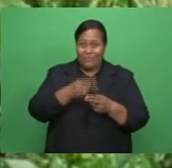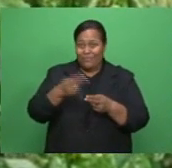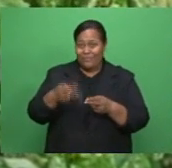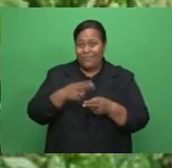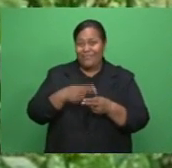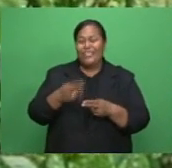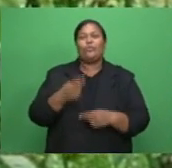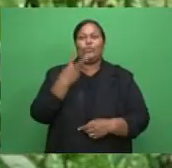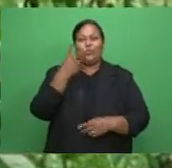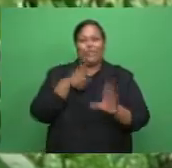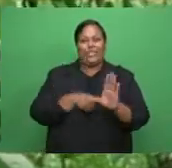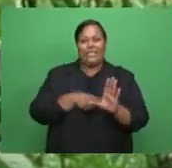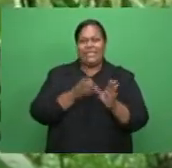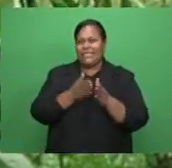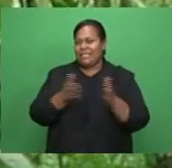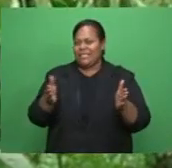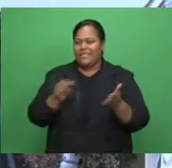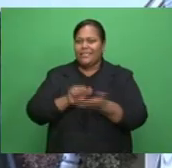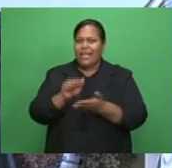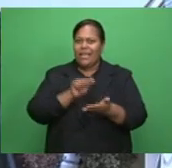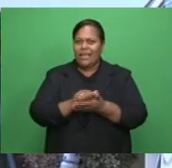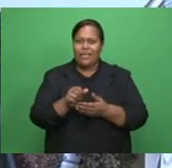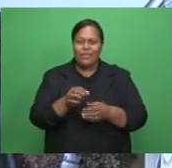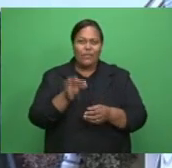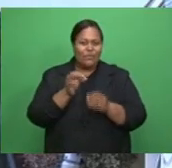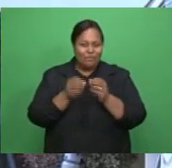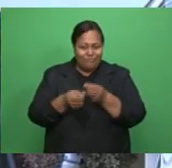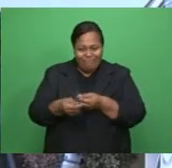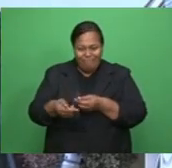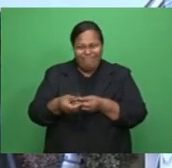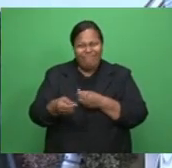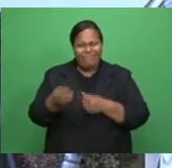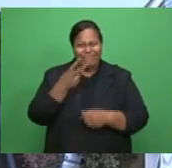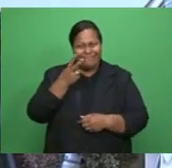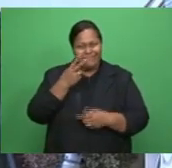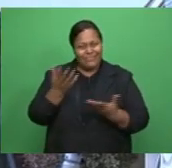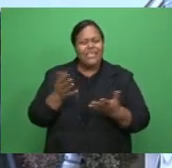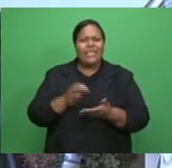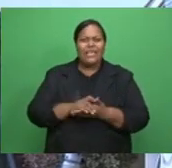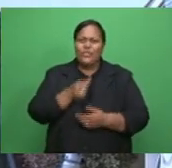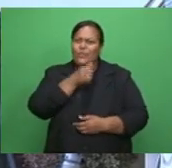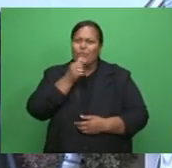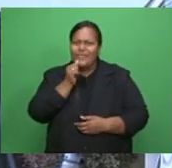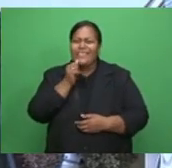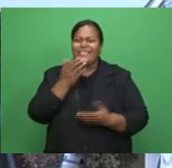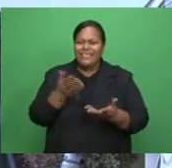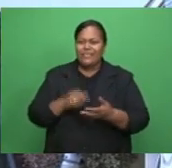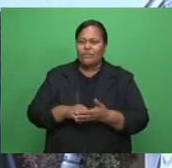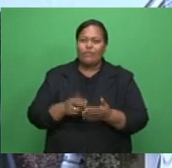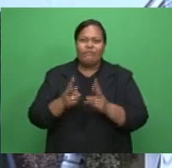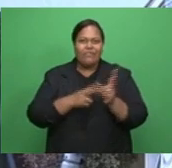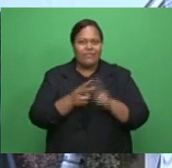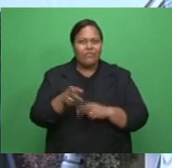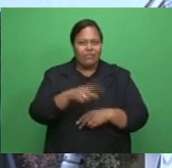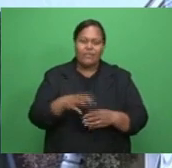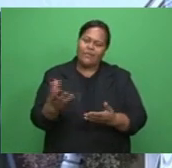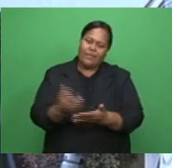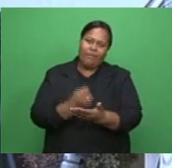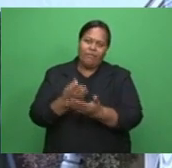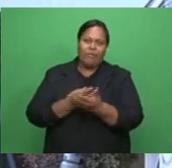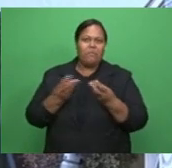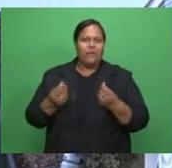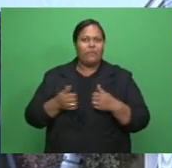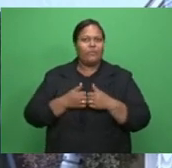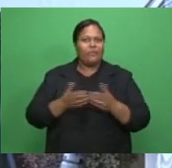He started selling suki and sweets to his fellow villagers and using whatever money he could save to start. After